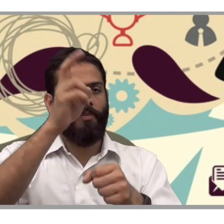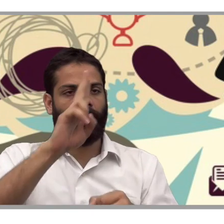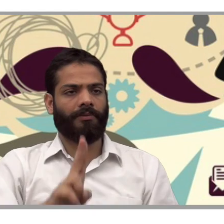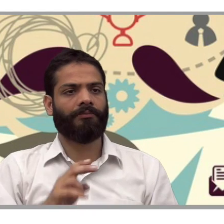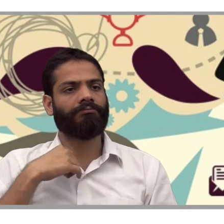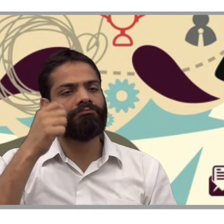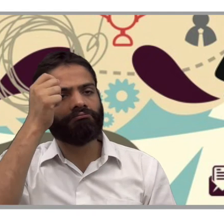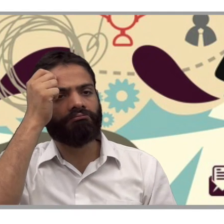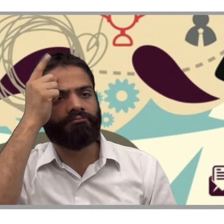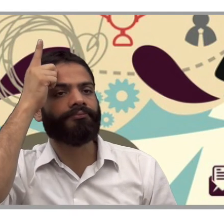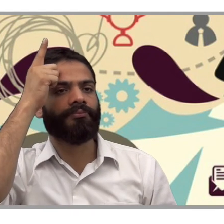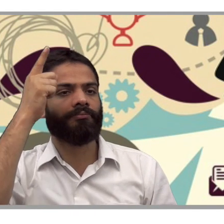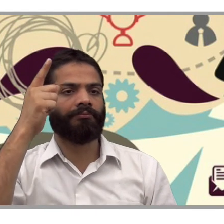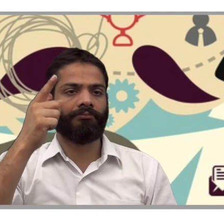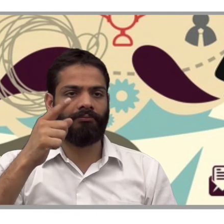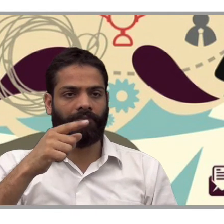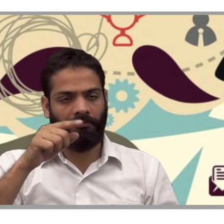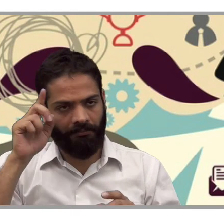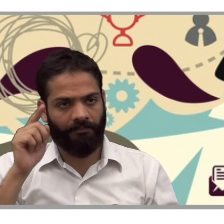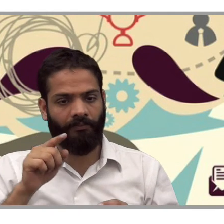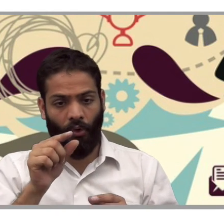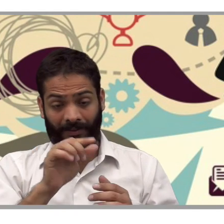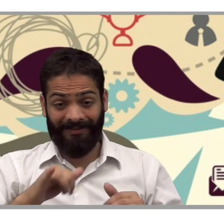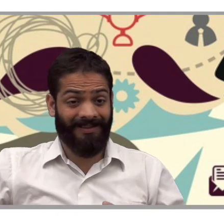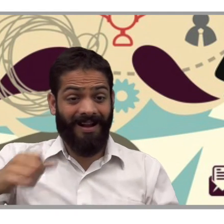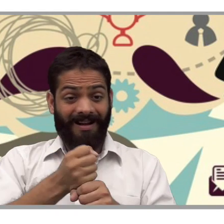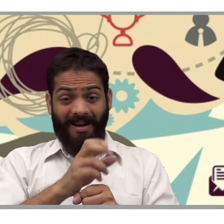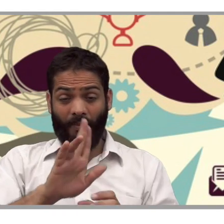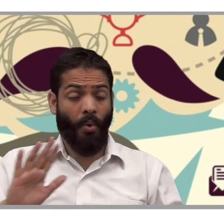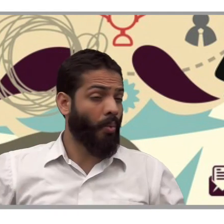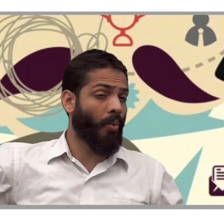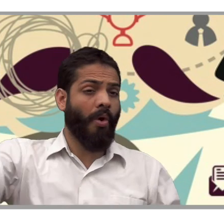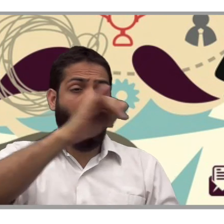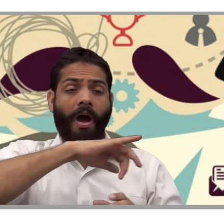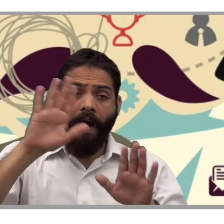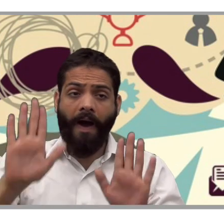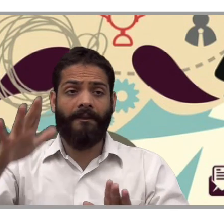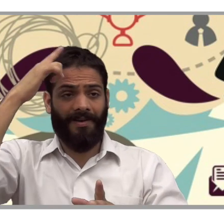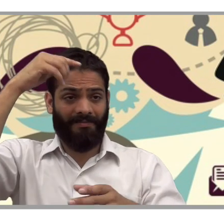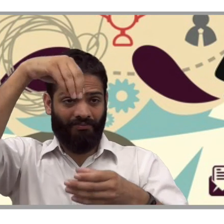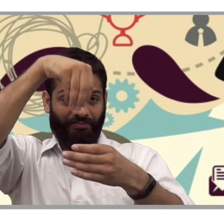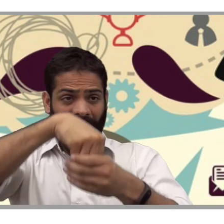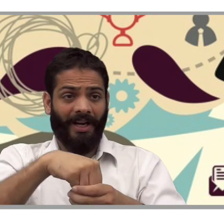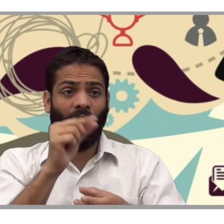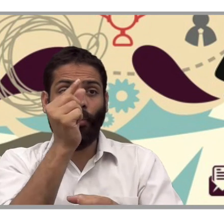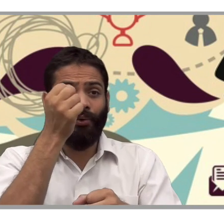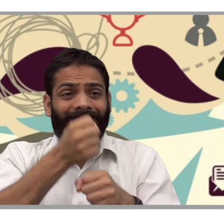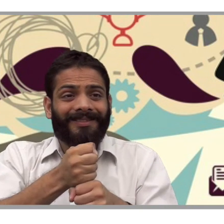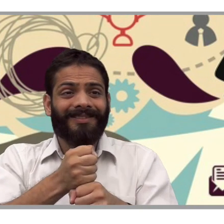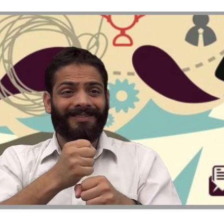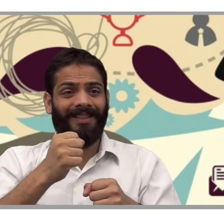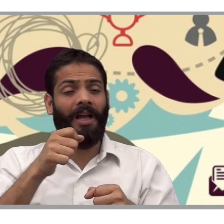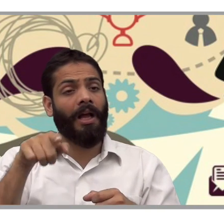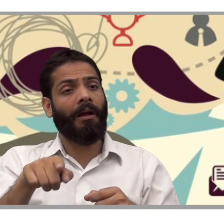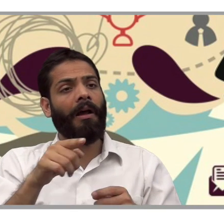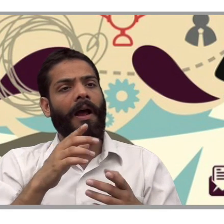language as being molded by the requirements of the external performance systems have been considered to